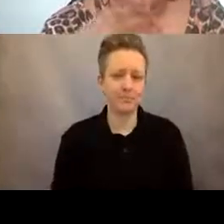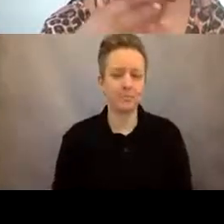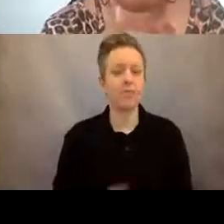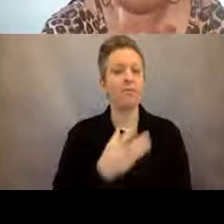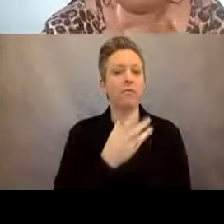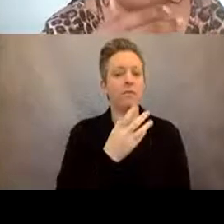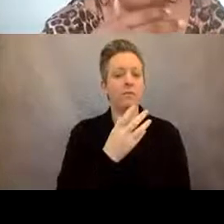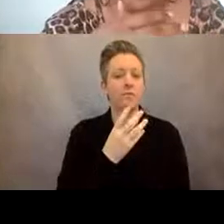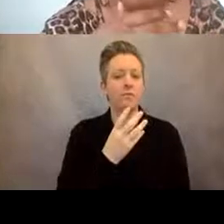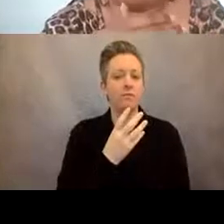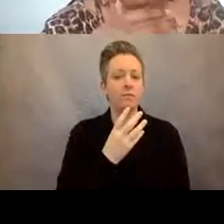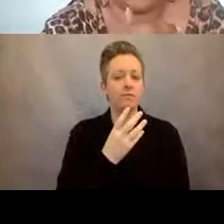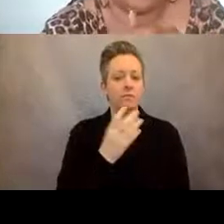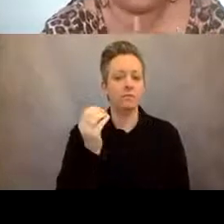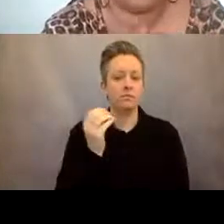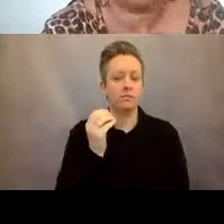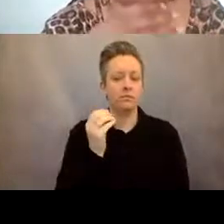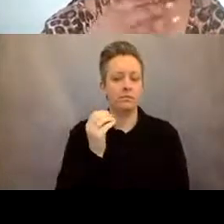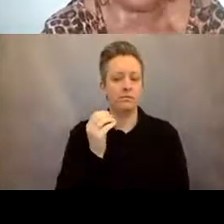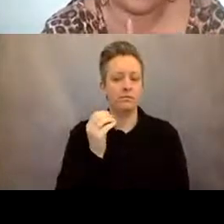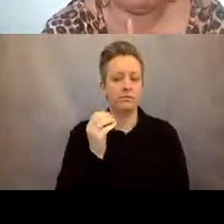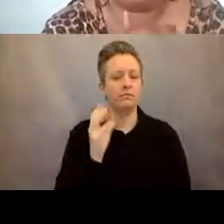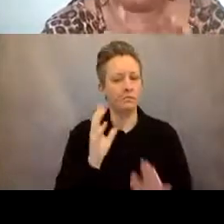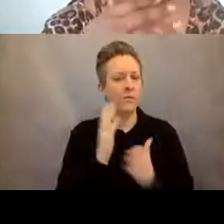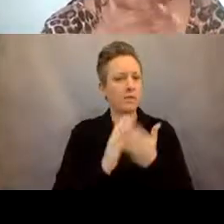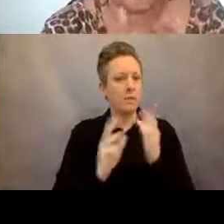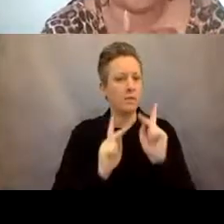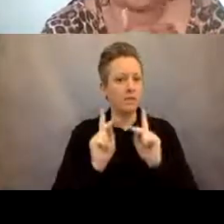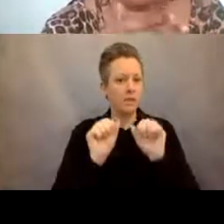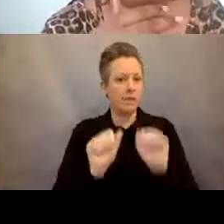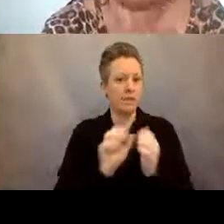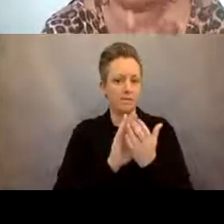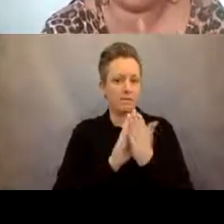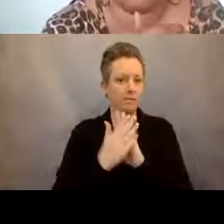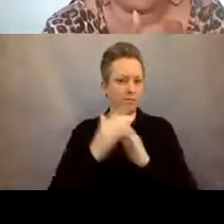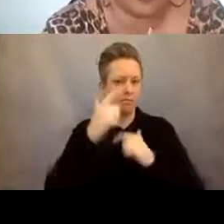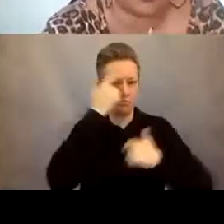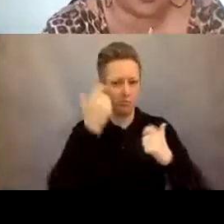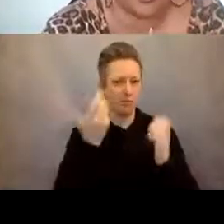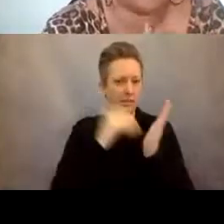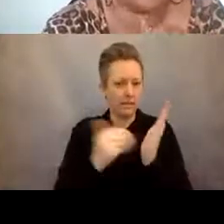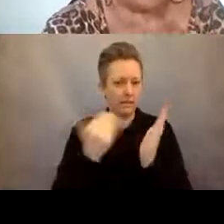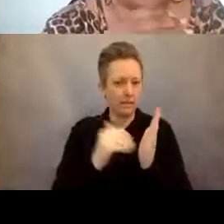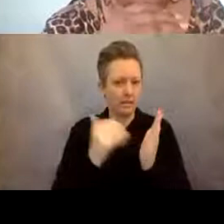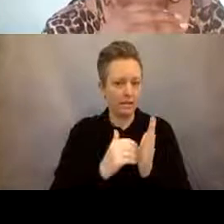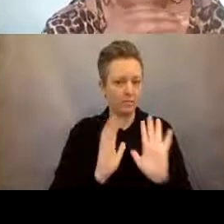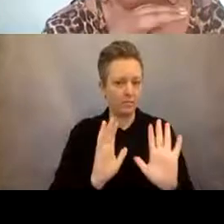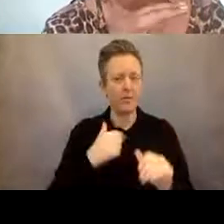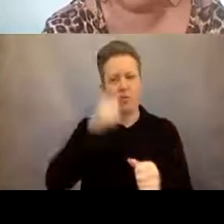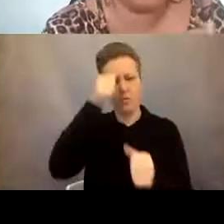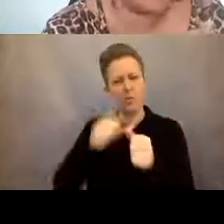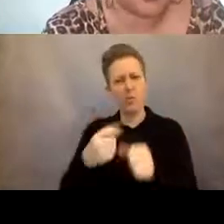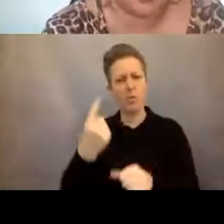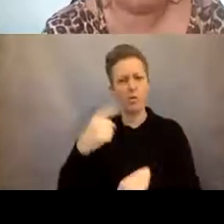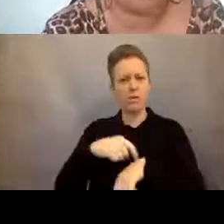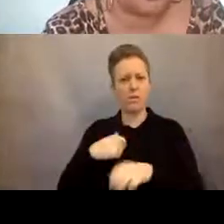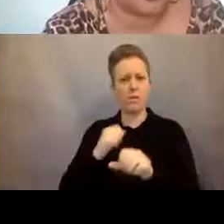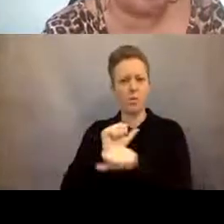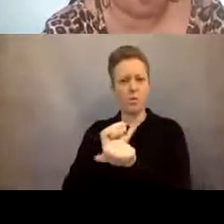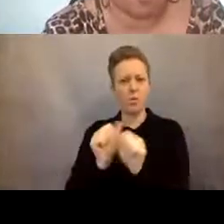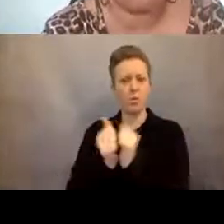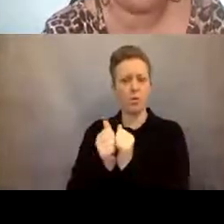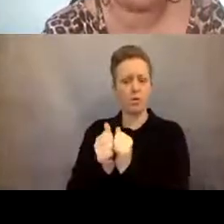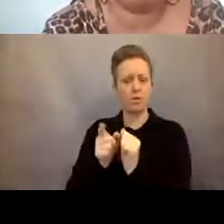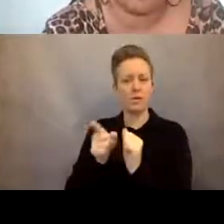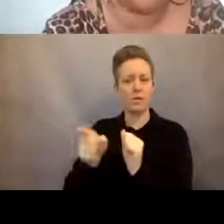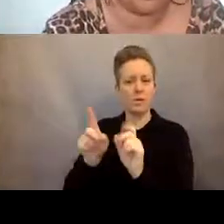but I remember a survivor in particular who was deaf and from a different country. And so folks had not